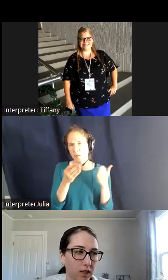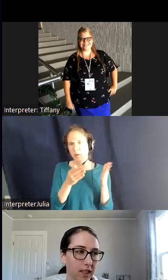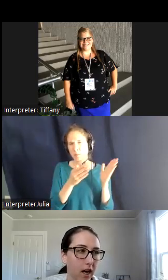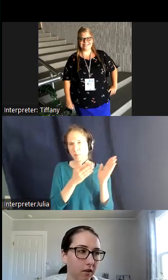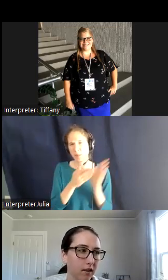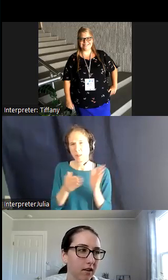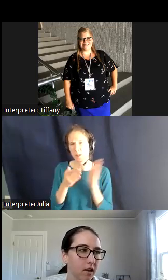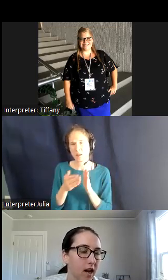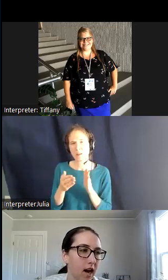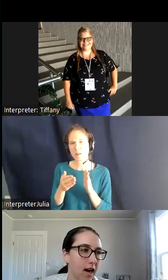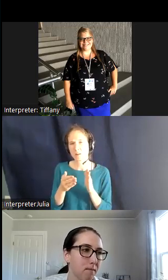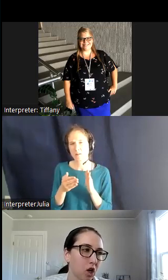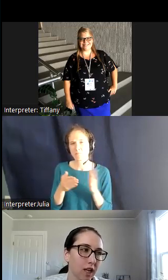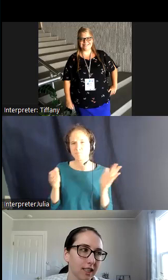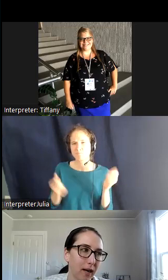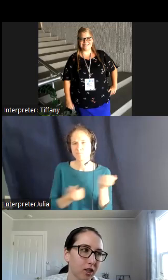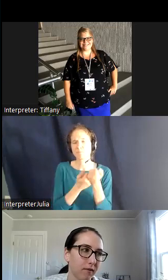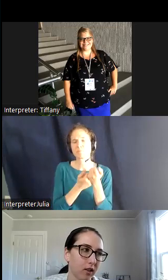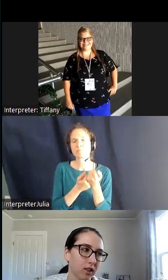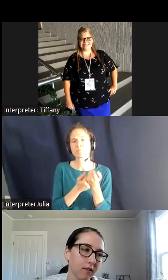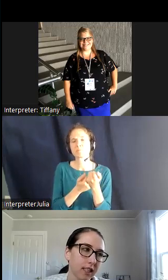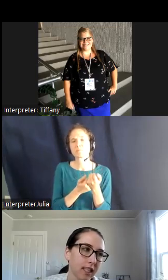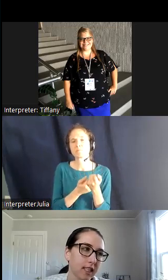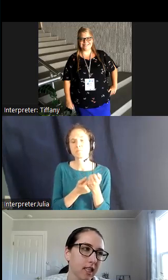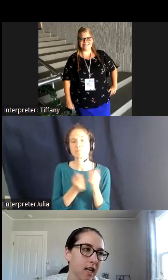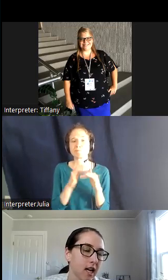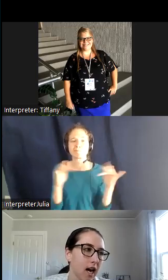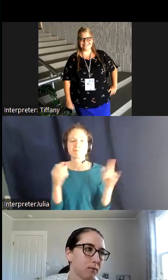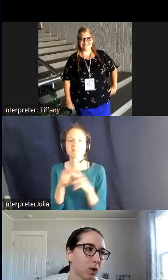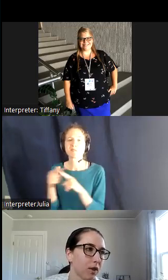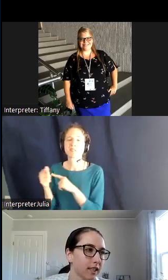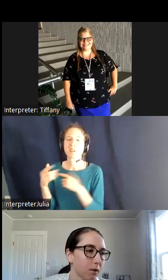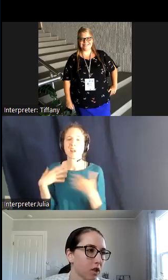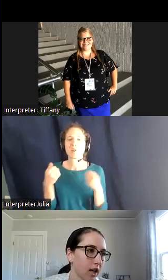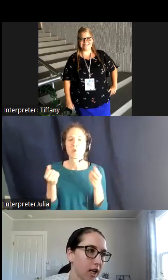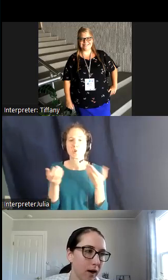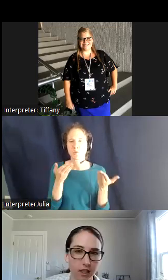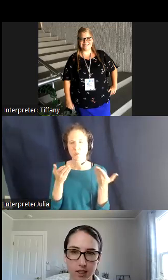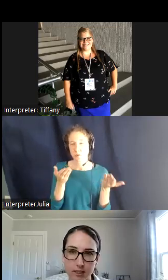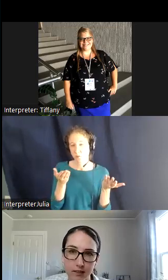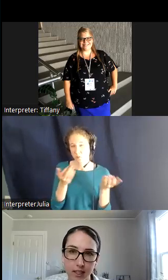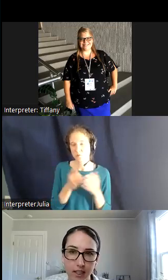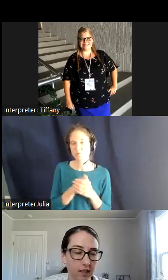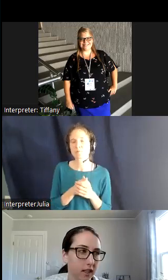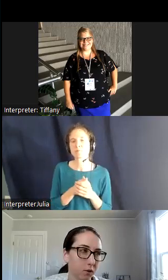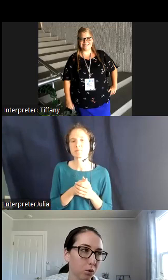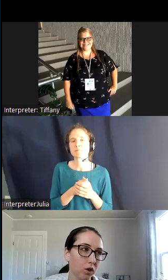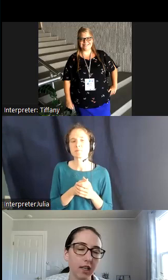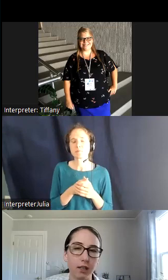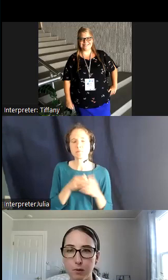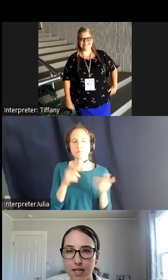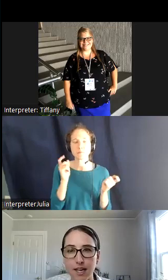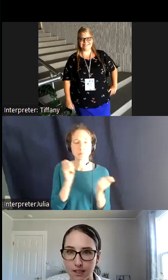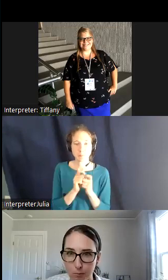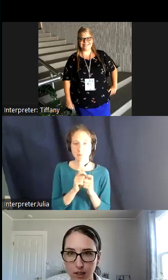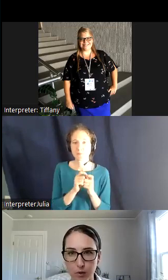whole person health across the spectrum of health services. So things that we're talking about that are specifically listed in rule